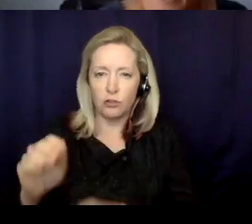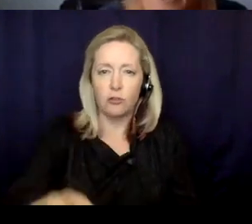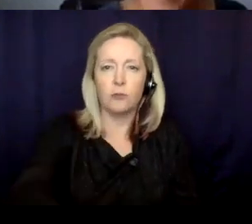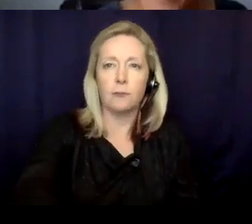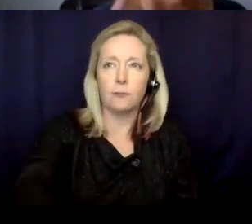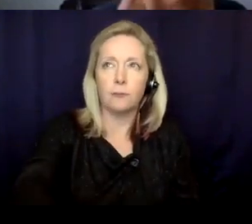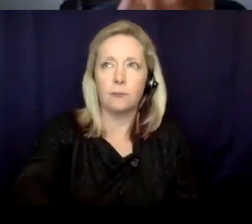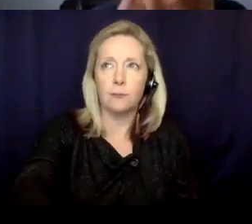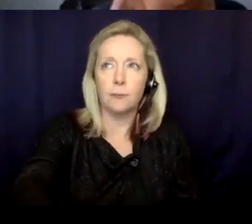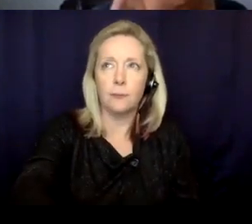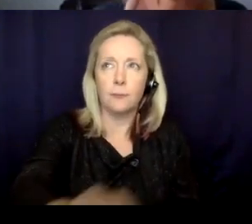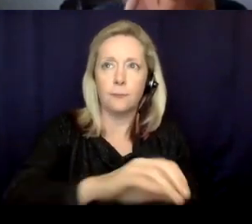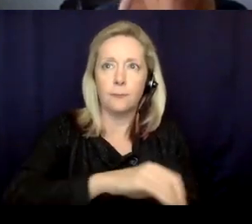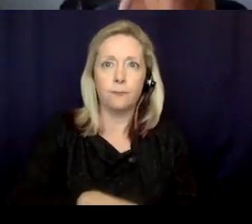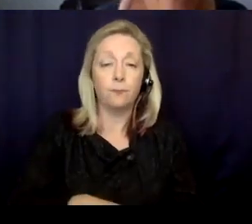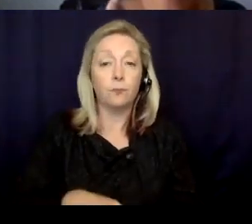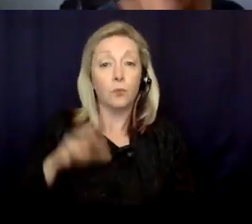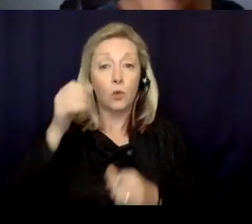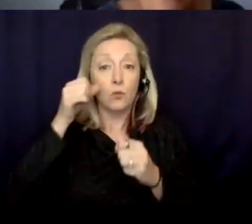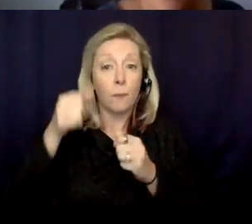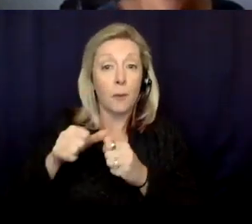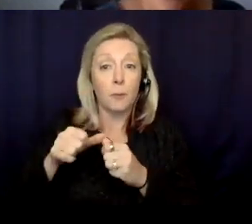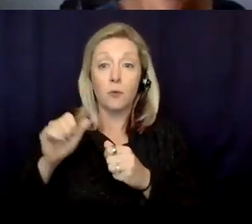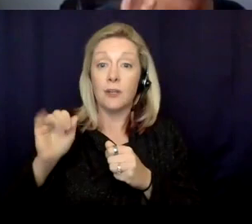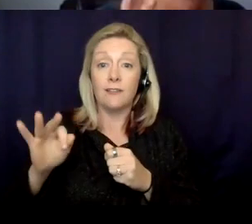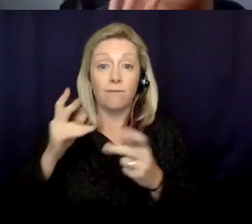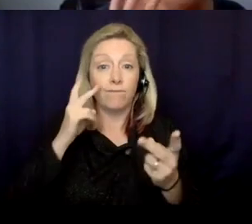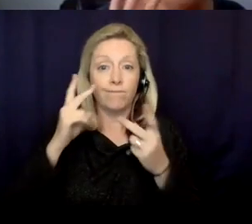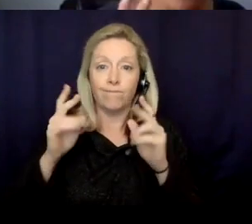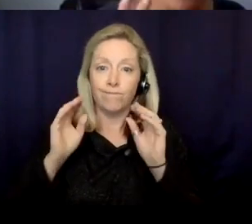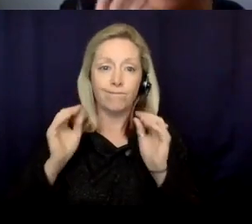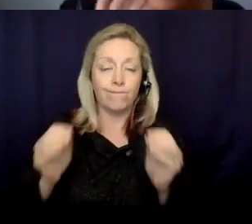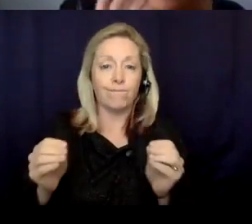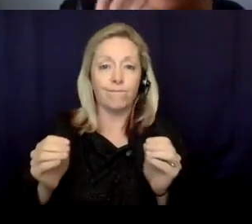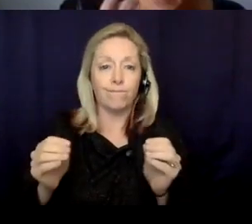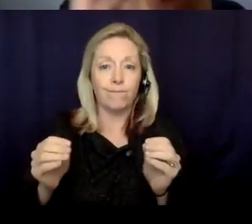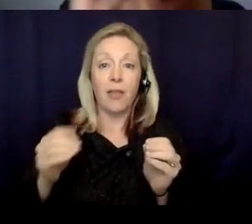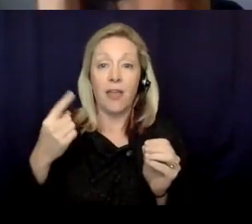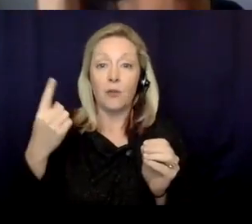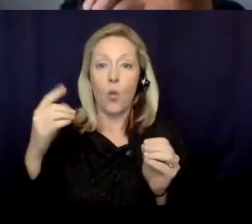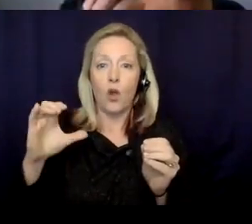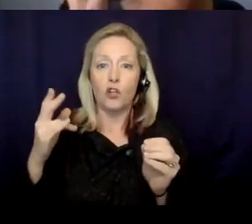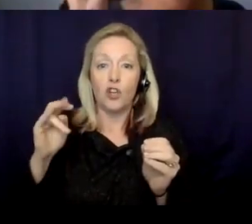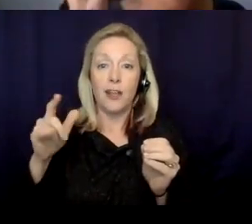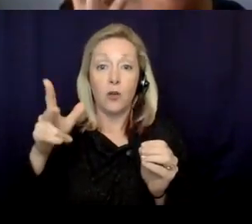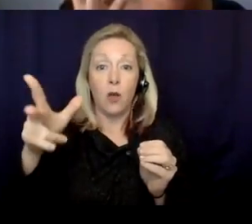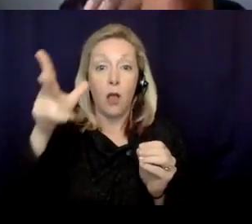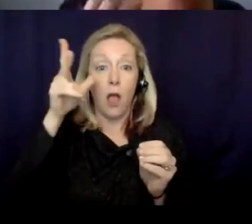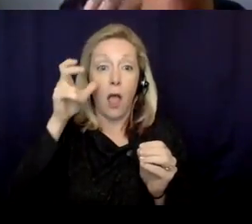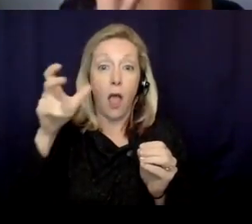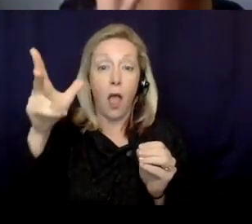it. Remember, when we don't have that vision, then we've lost a channel where we've learned all of